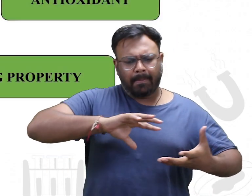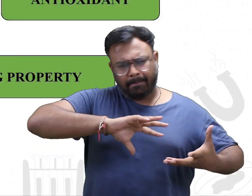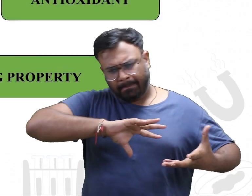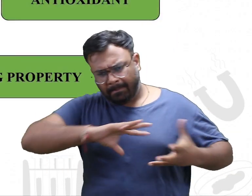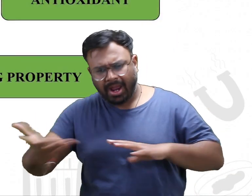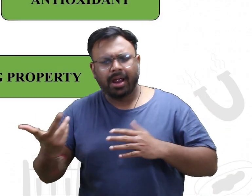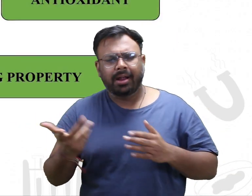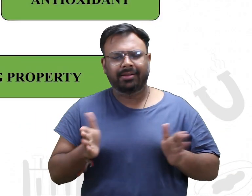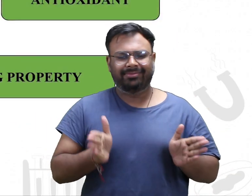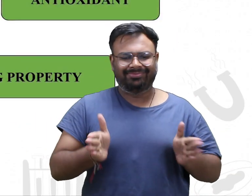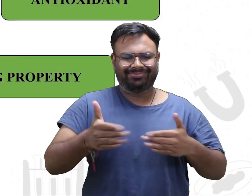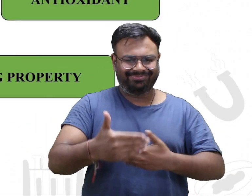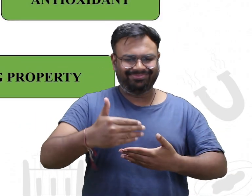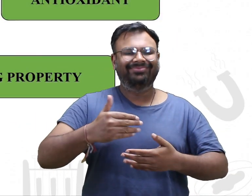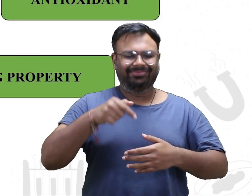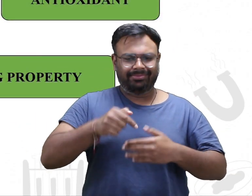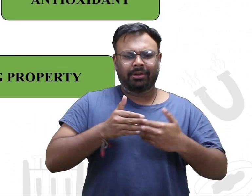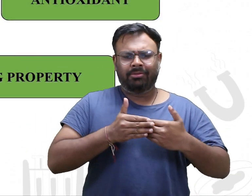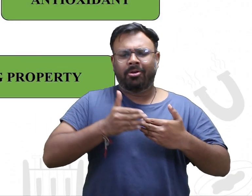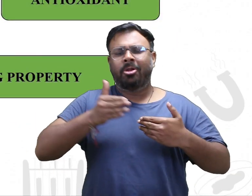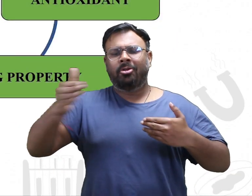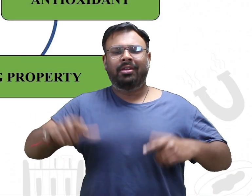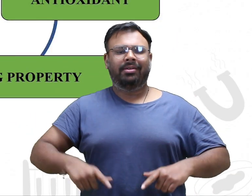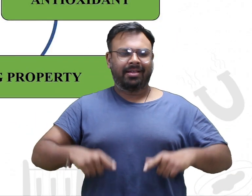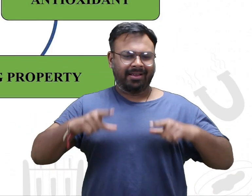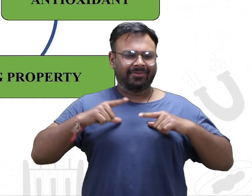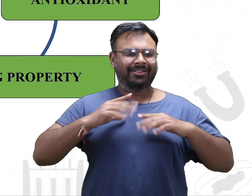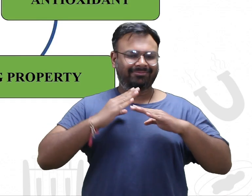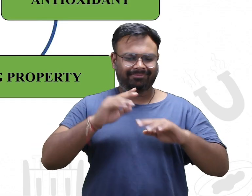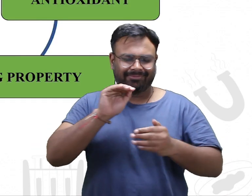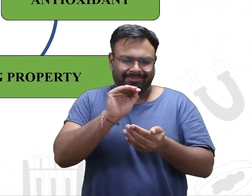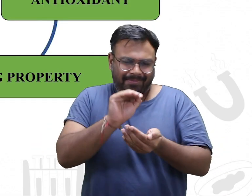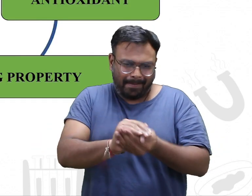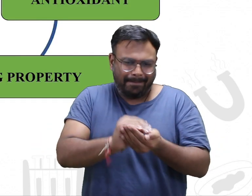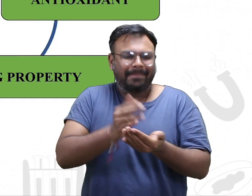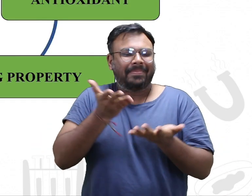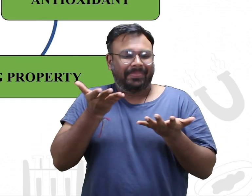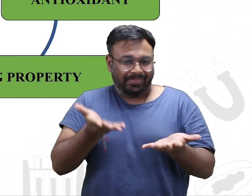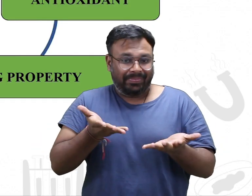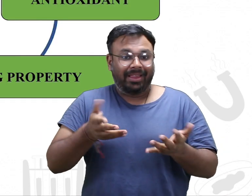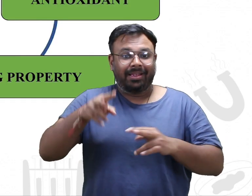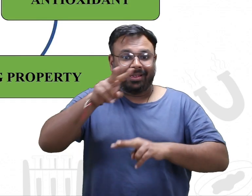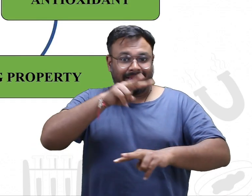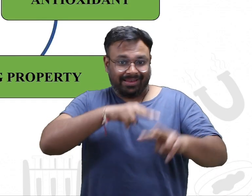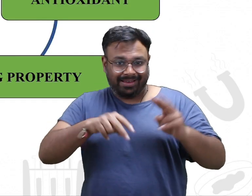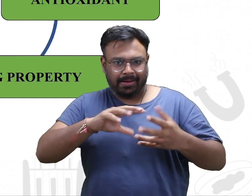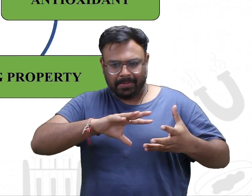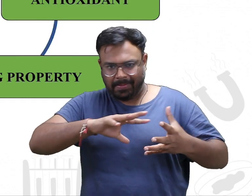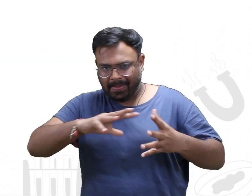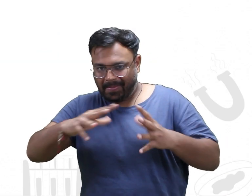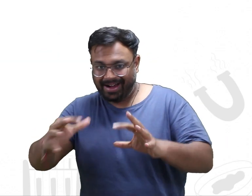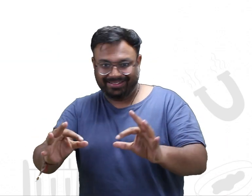packages for extending shelf life and food preservation. Reinforced silica, reinforced PLA